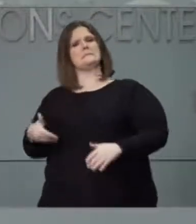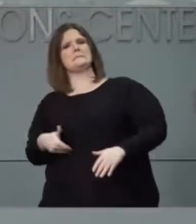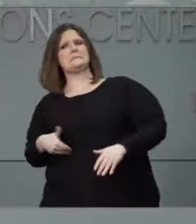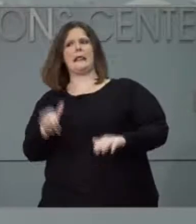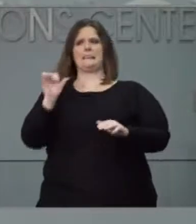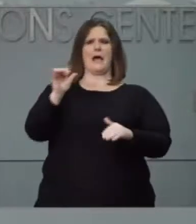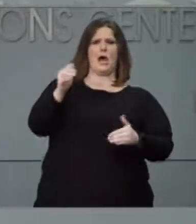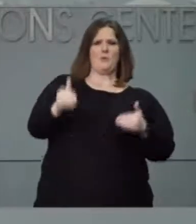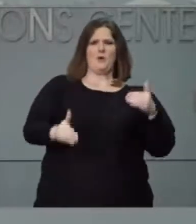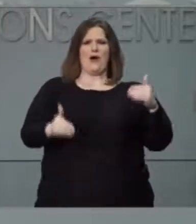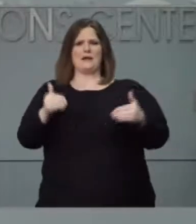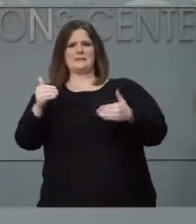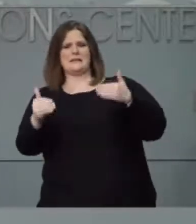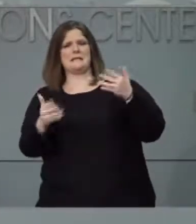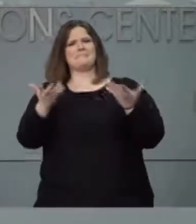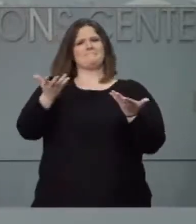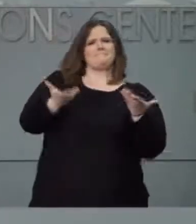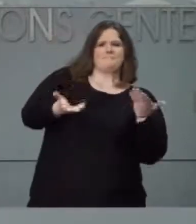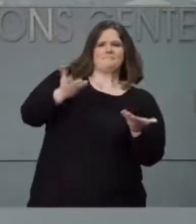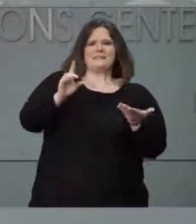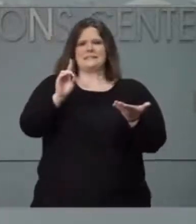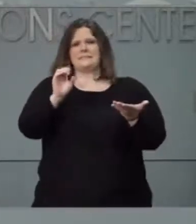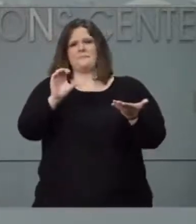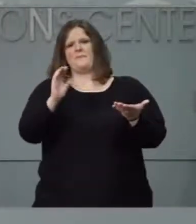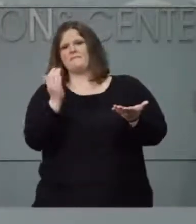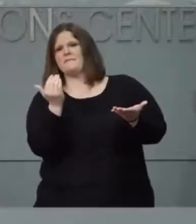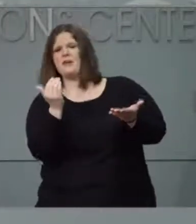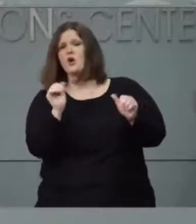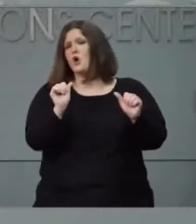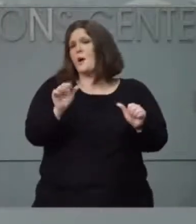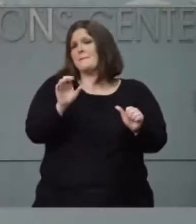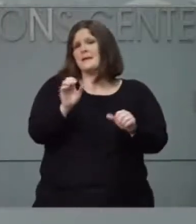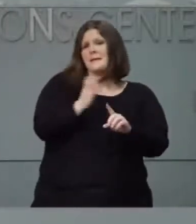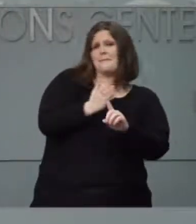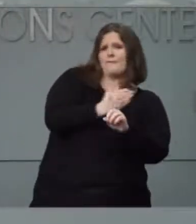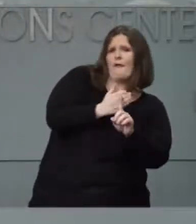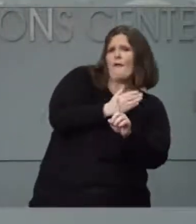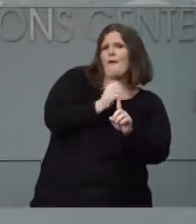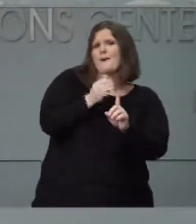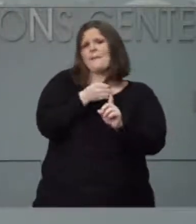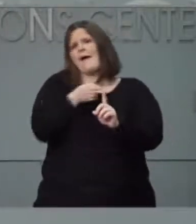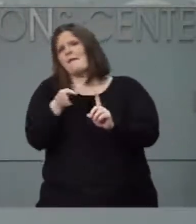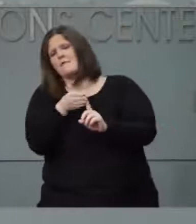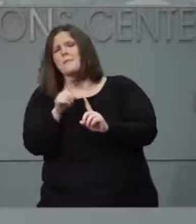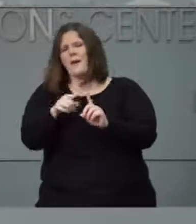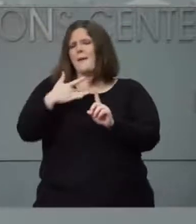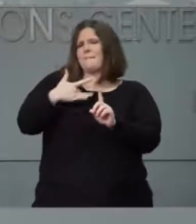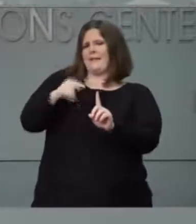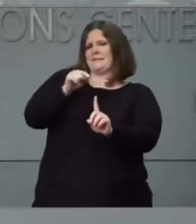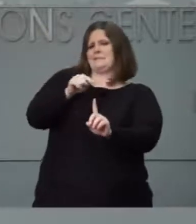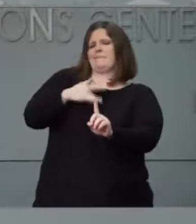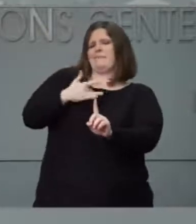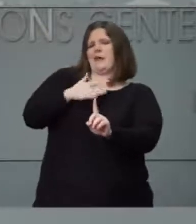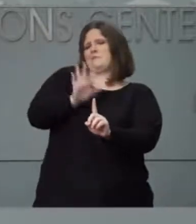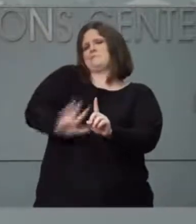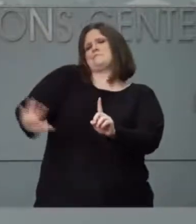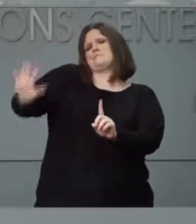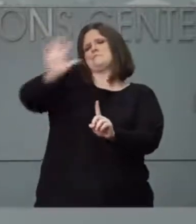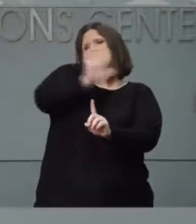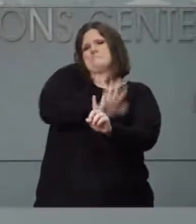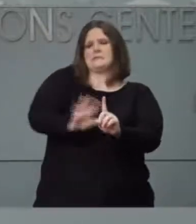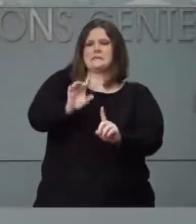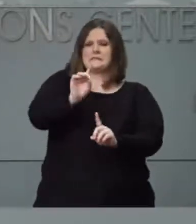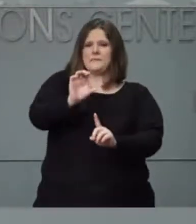at this point. Could be a few days earlier, a few days later, but that is around when we think we will have both